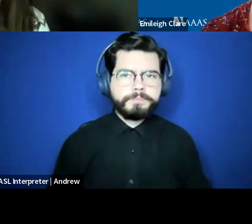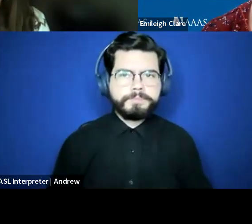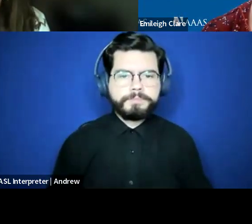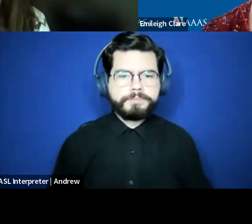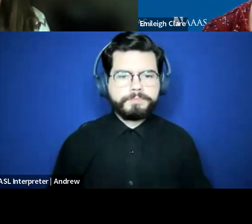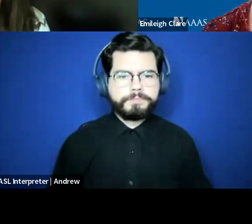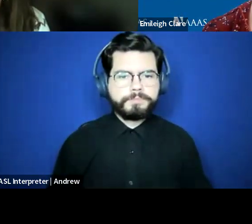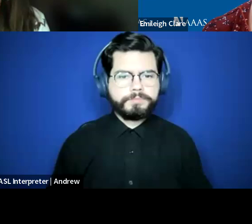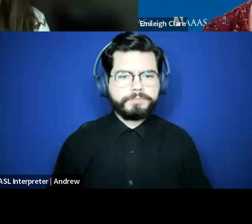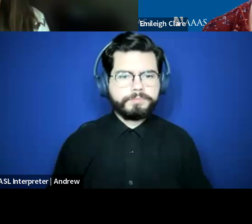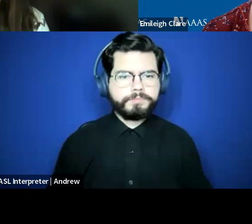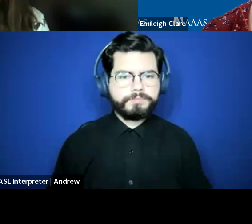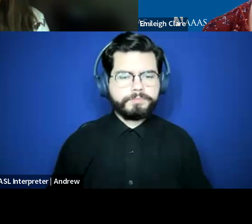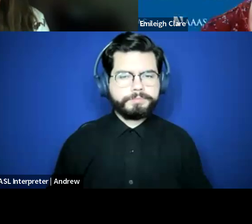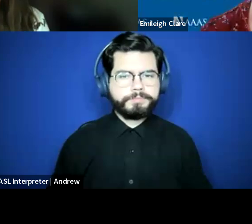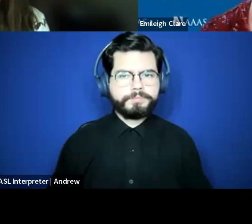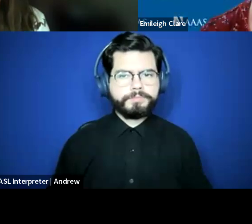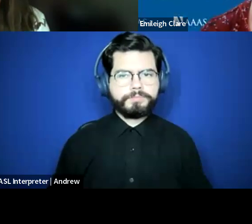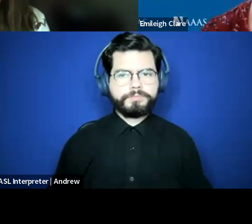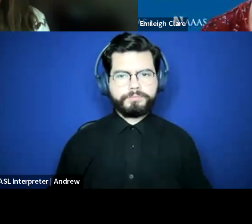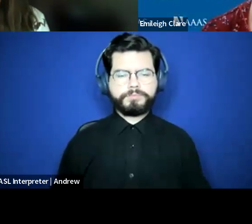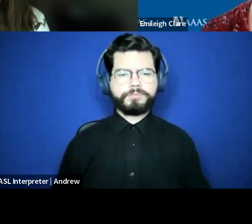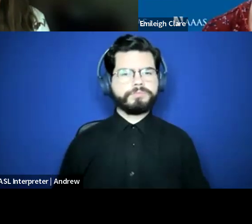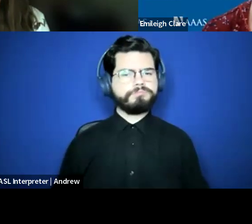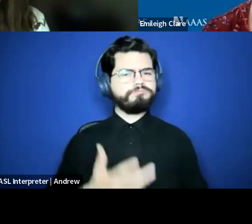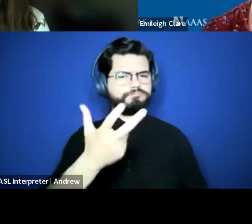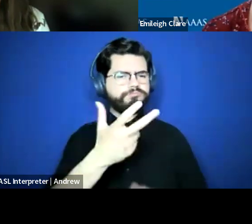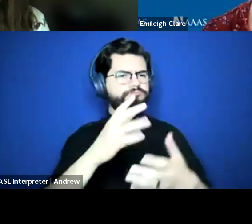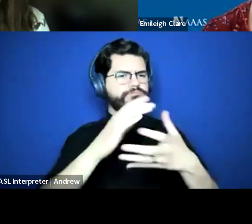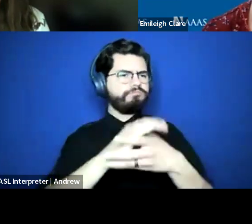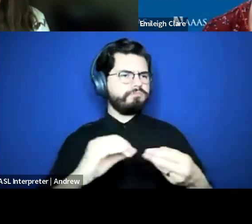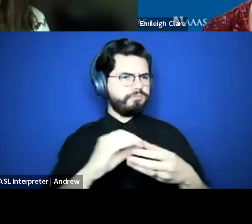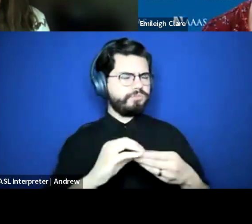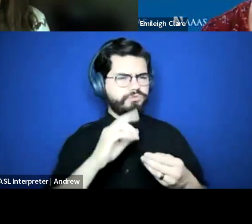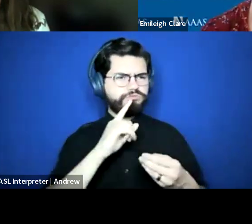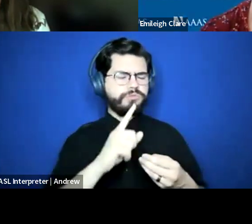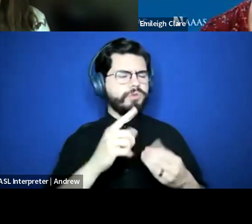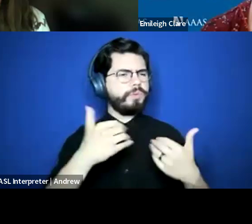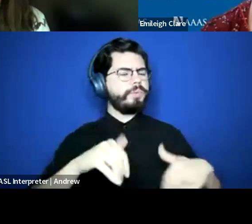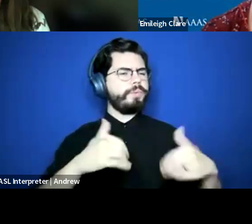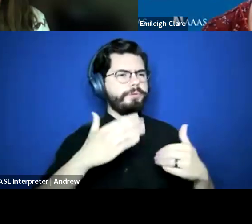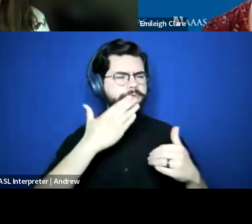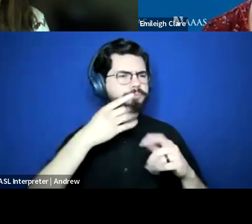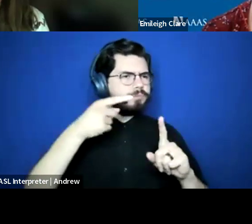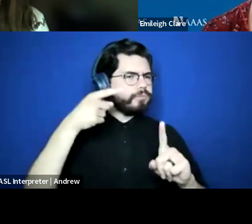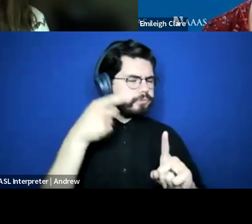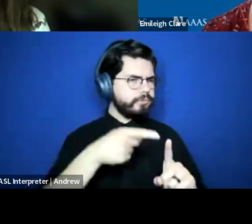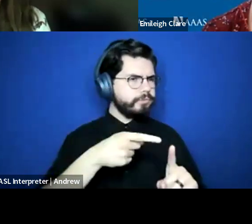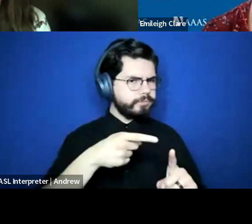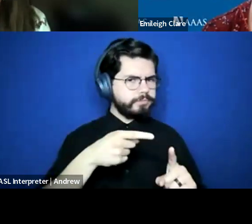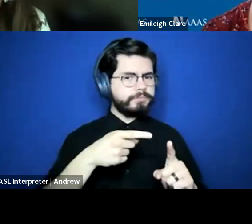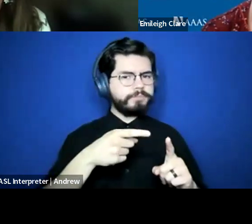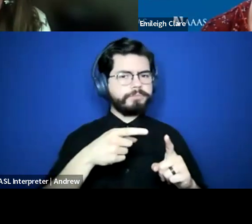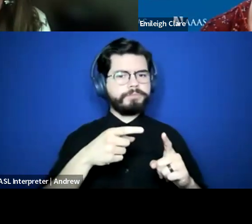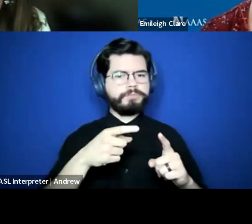I feel like you all touched on something really helpful and important about making those connections, building out your network, and knowing who you